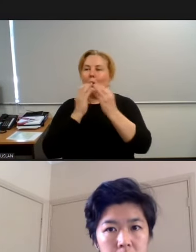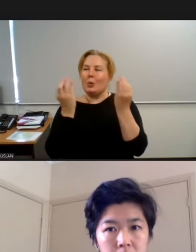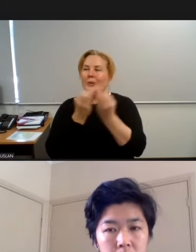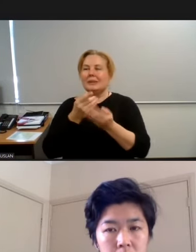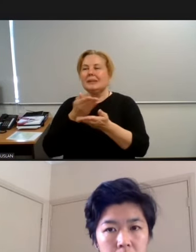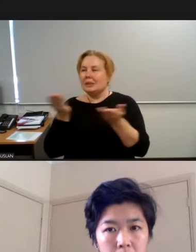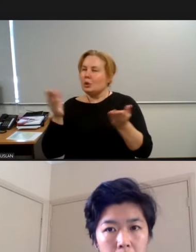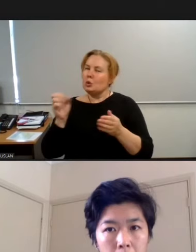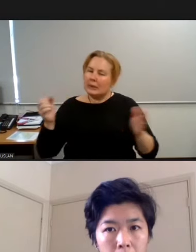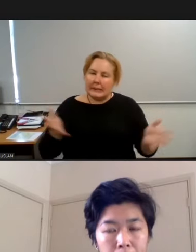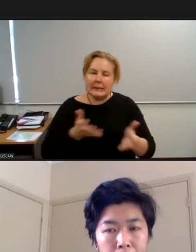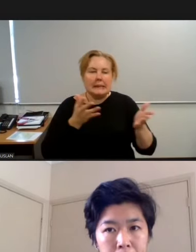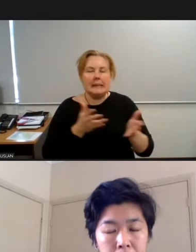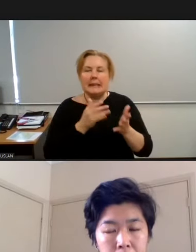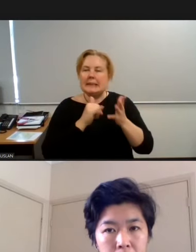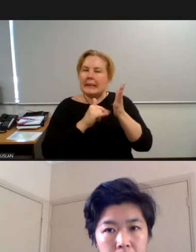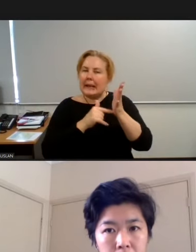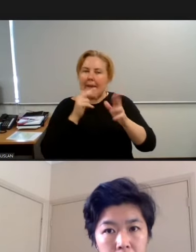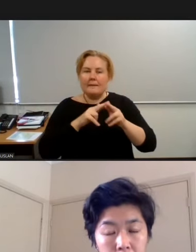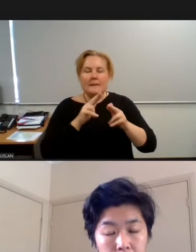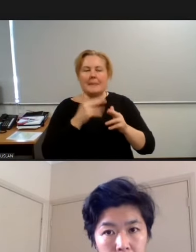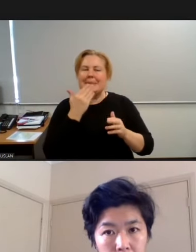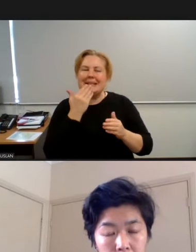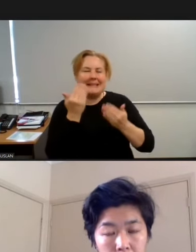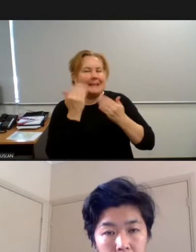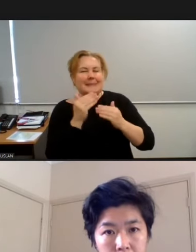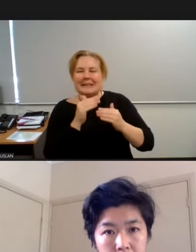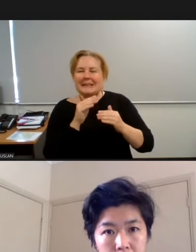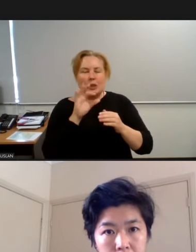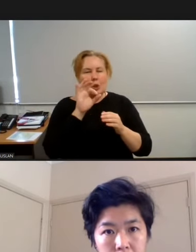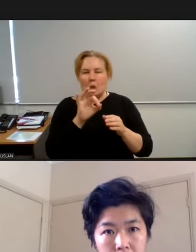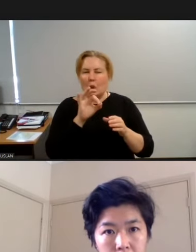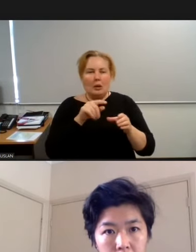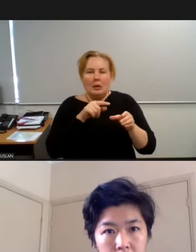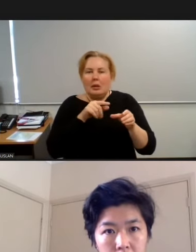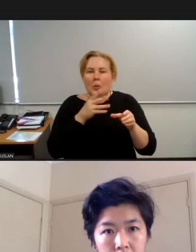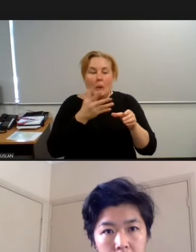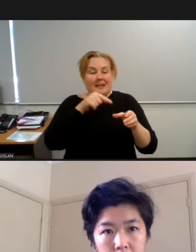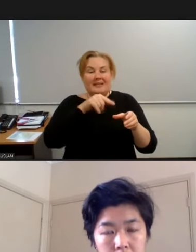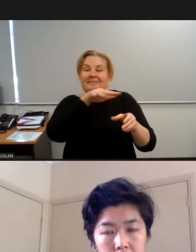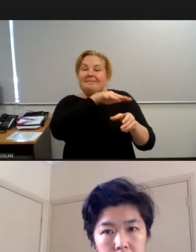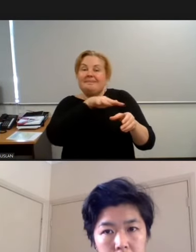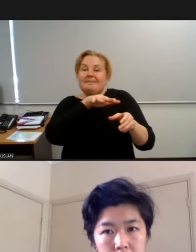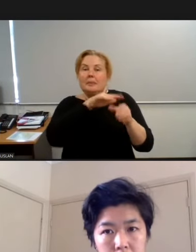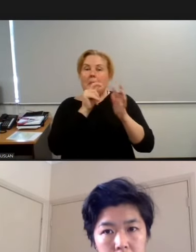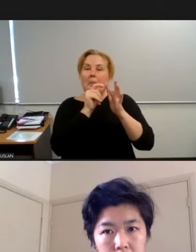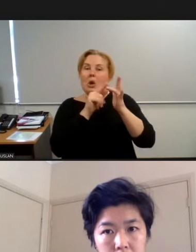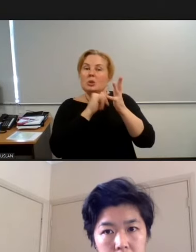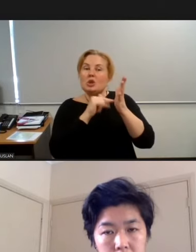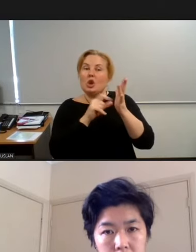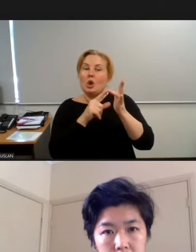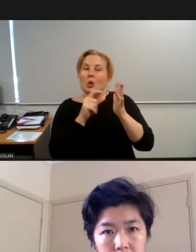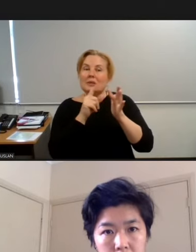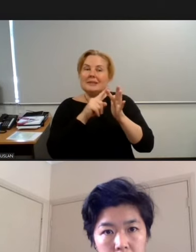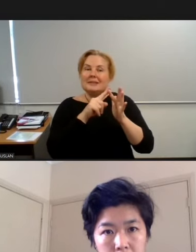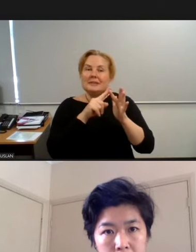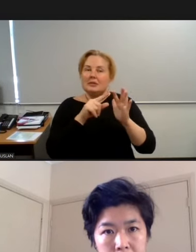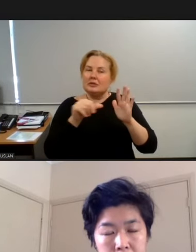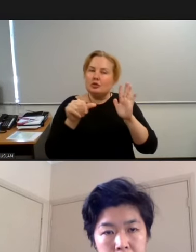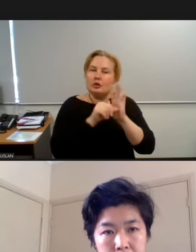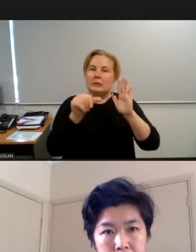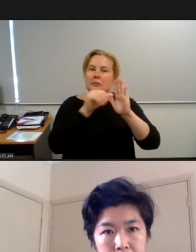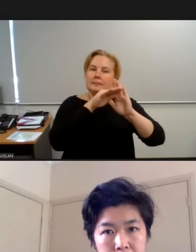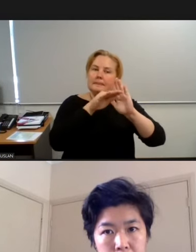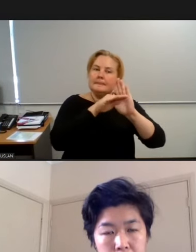staff to limit travelling in and out of the hotspots. If you do need to travel through these restricted